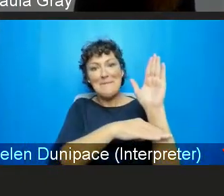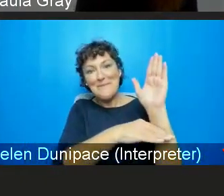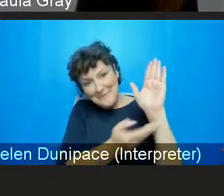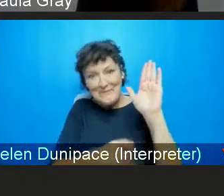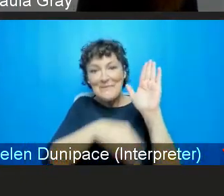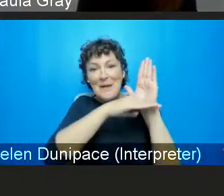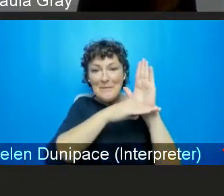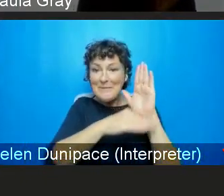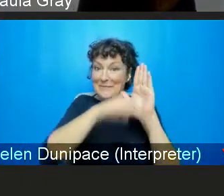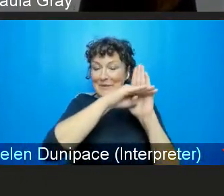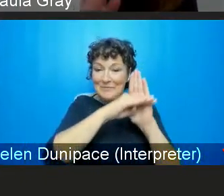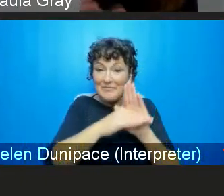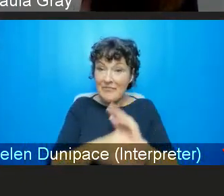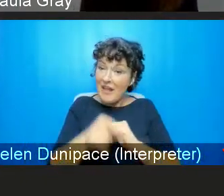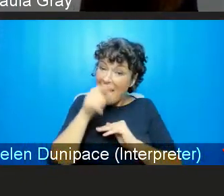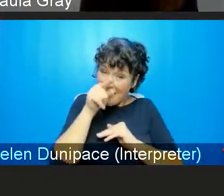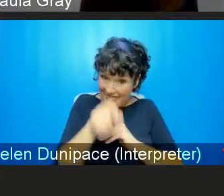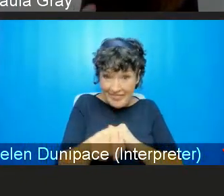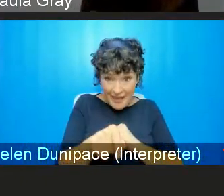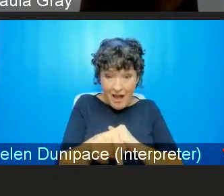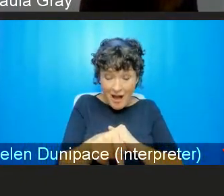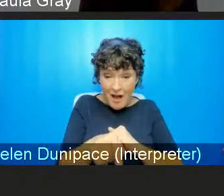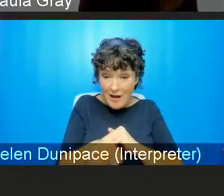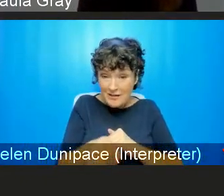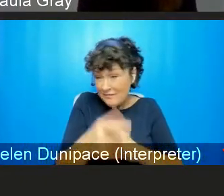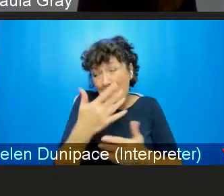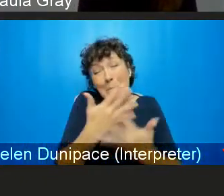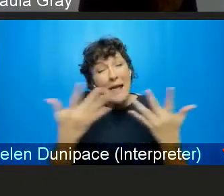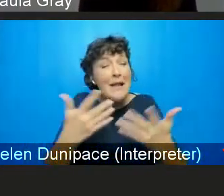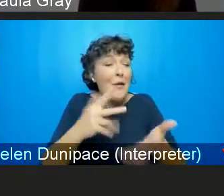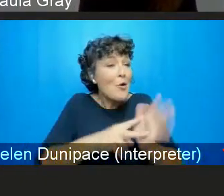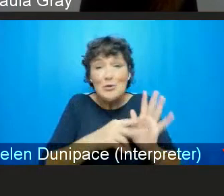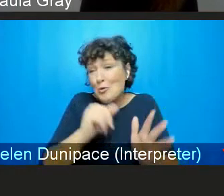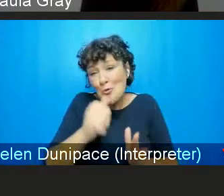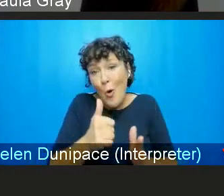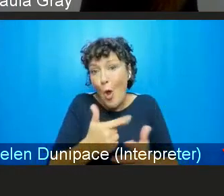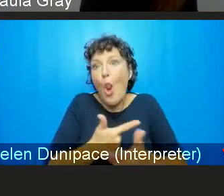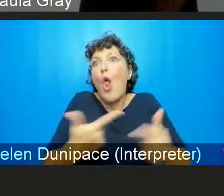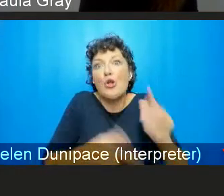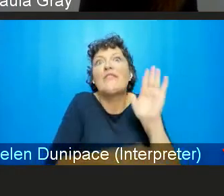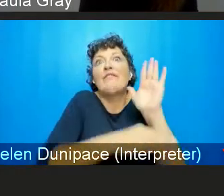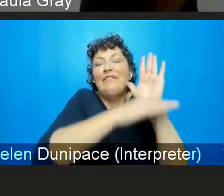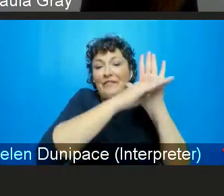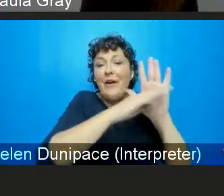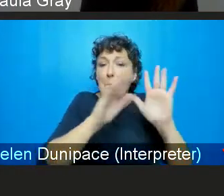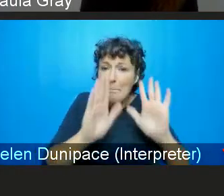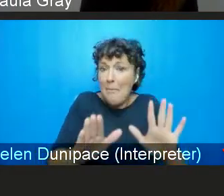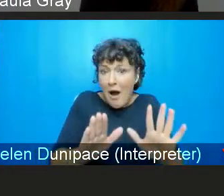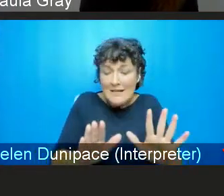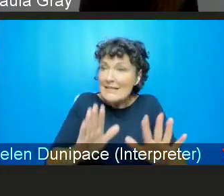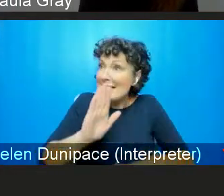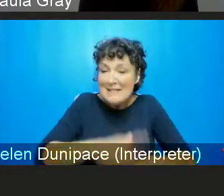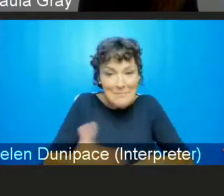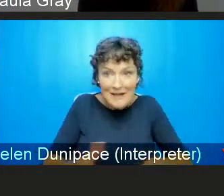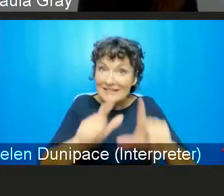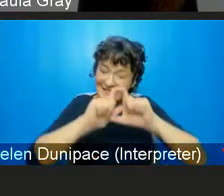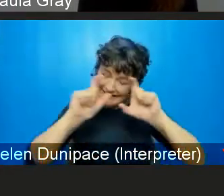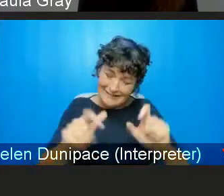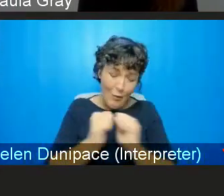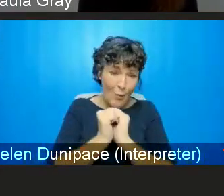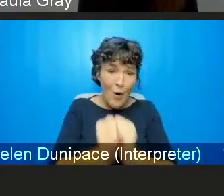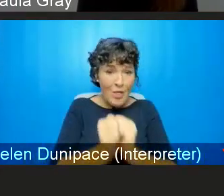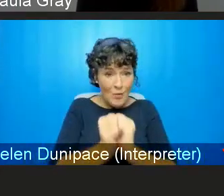many organisations that's likely to be quite small scale, but it can make, it absolutely doesn't detract from how worthwhile it is for